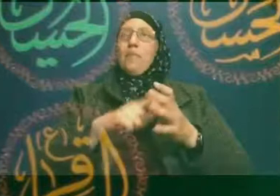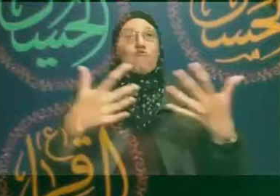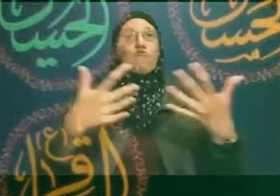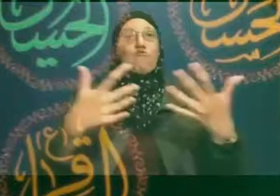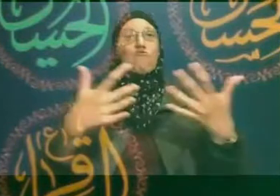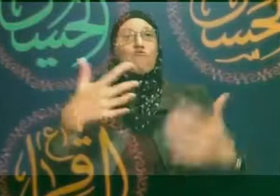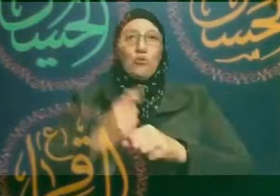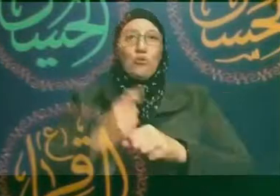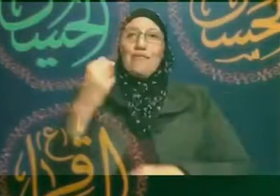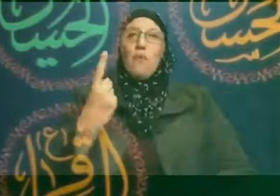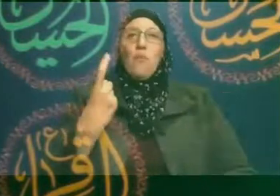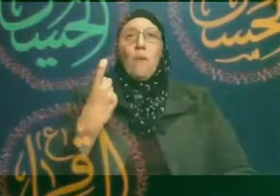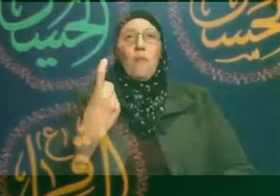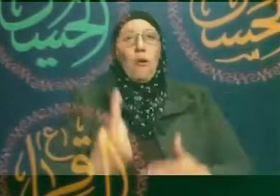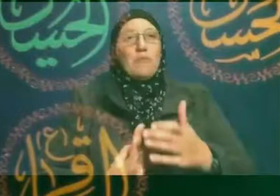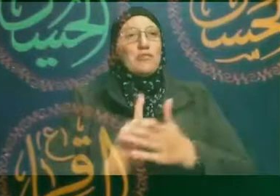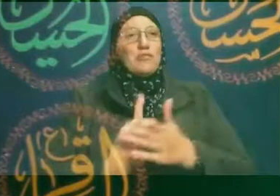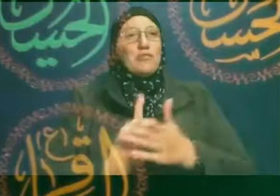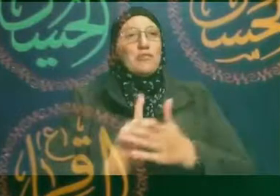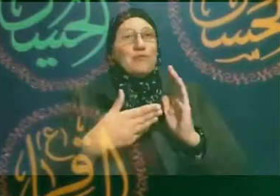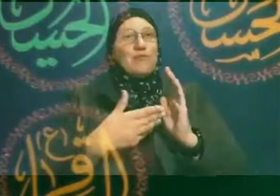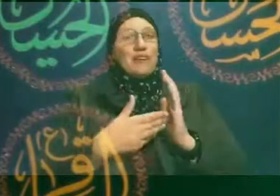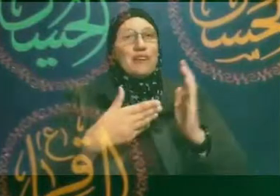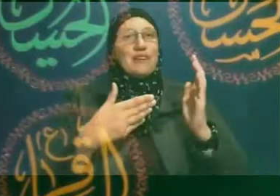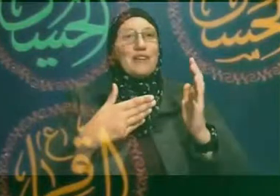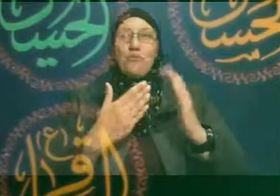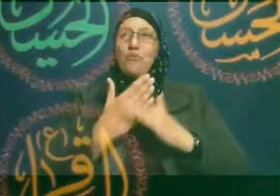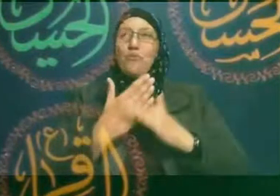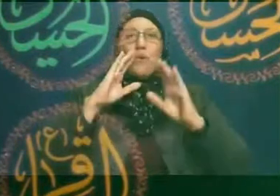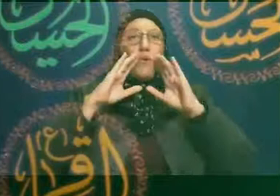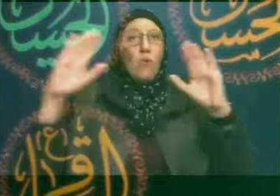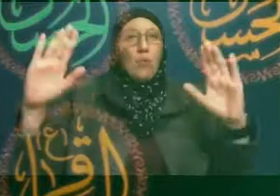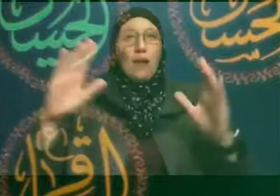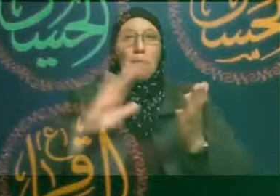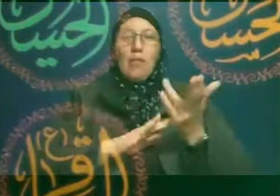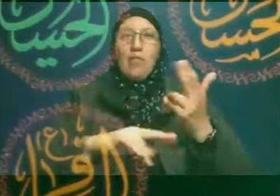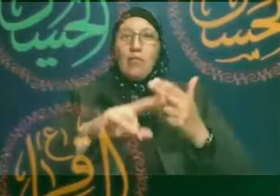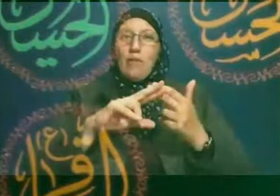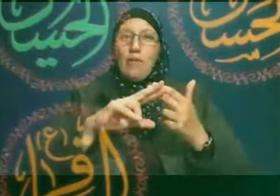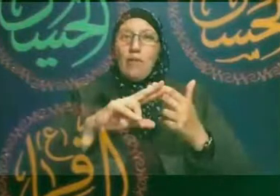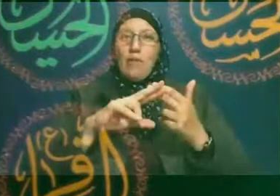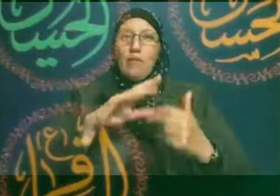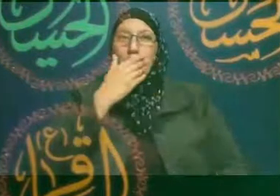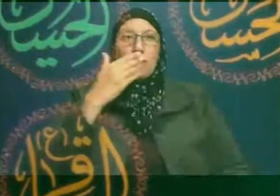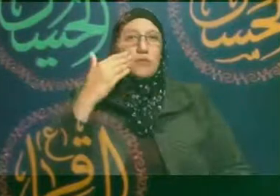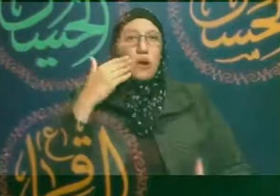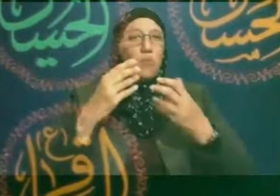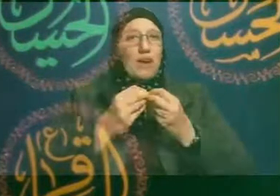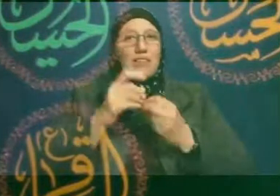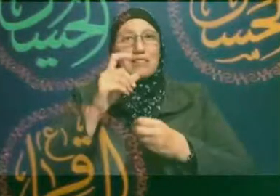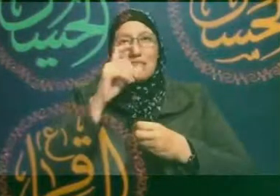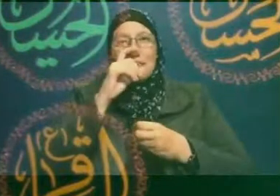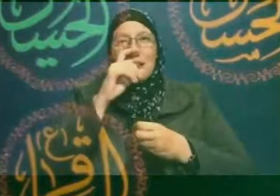more opportunity during these holy months of Ramadan with the assistance of Sister Rebeka from Auslan